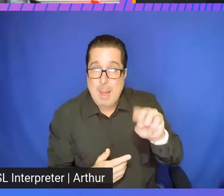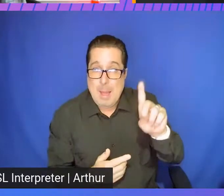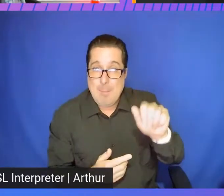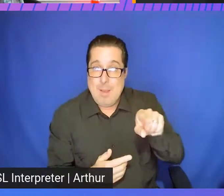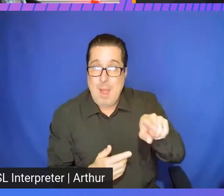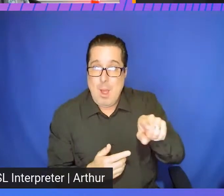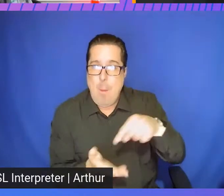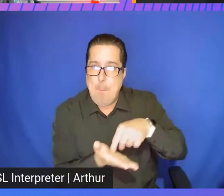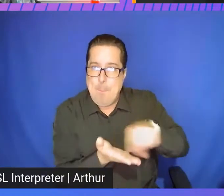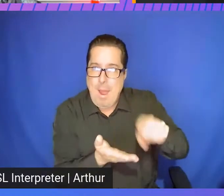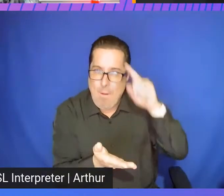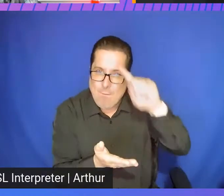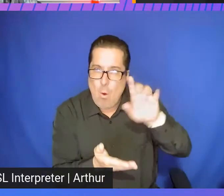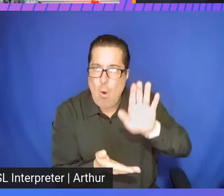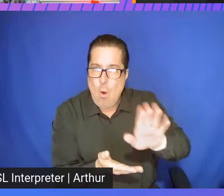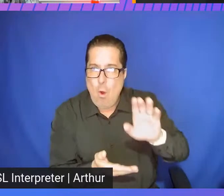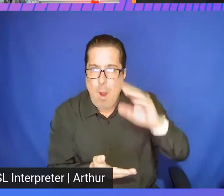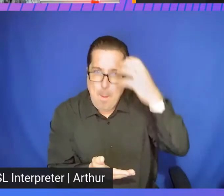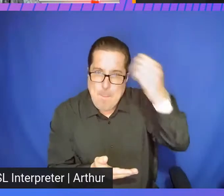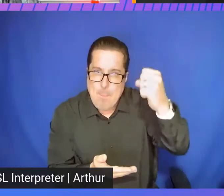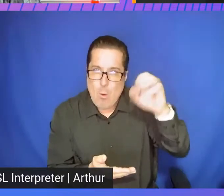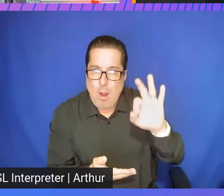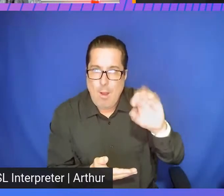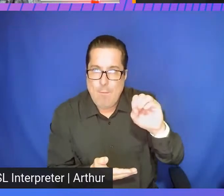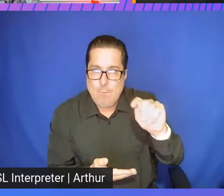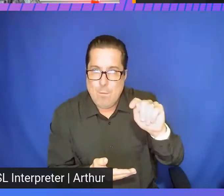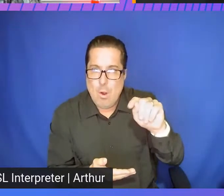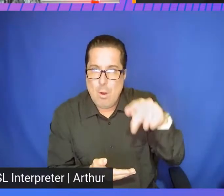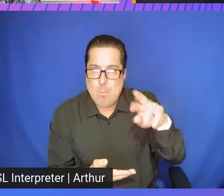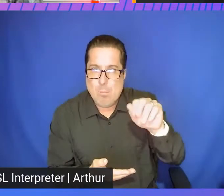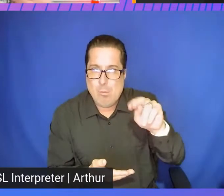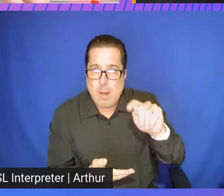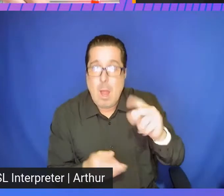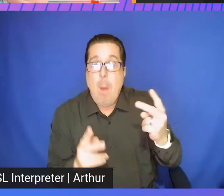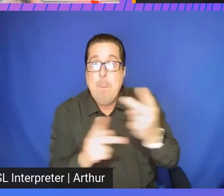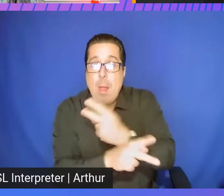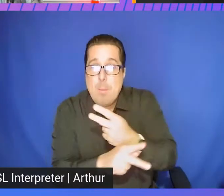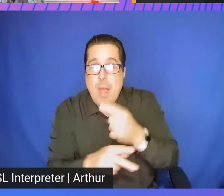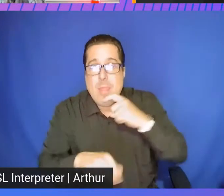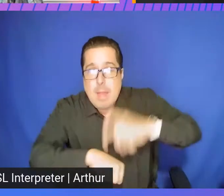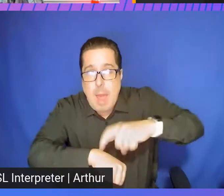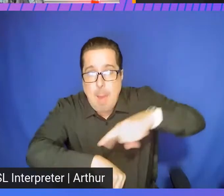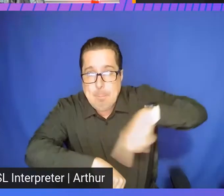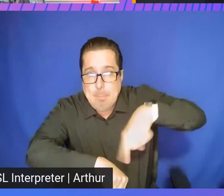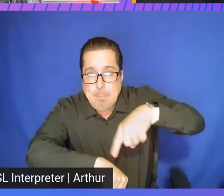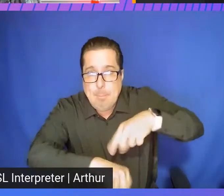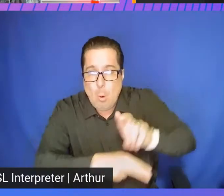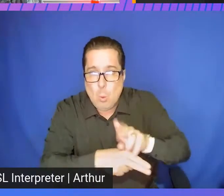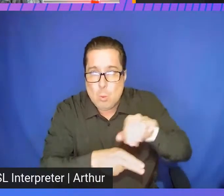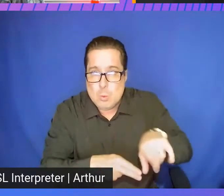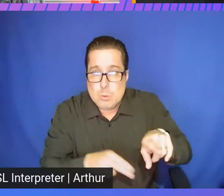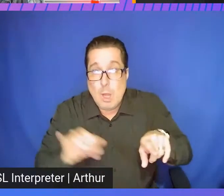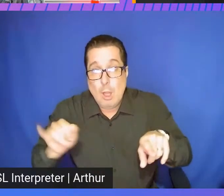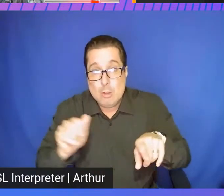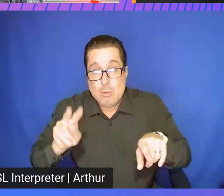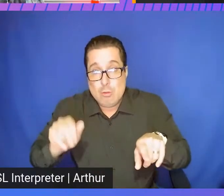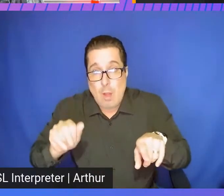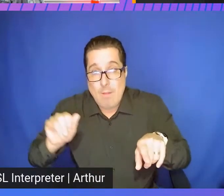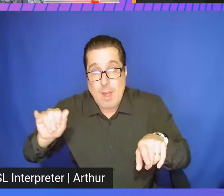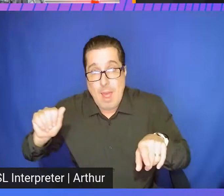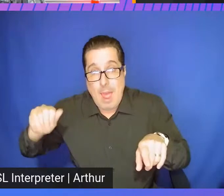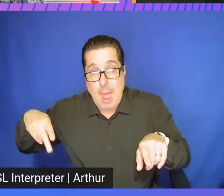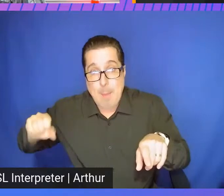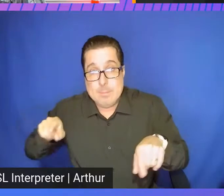for the memory footprint multiplied by the time you're using it, and these Java apps tend to